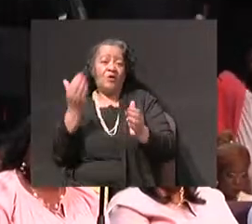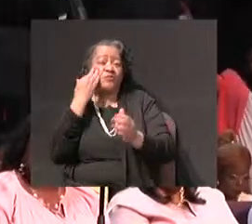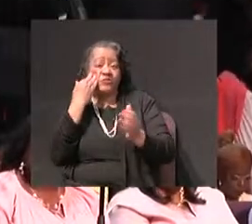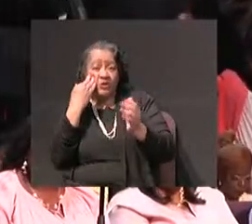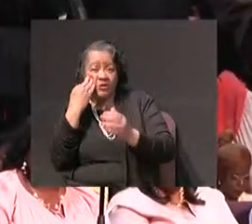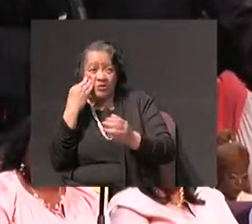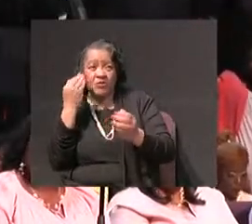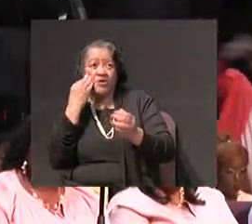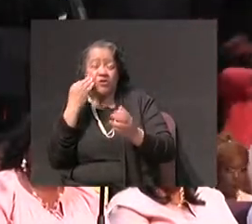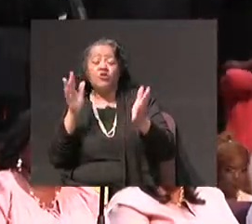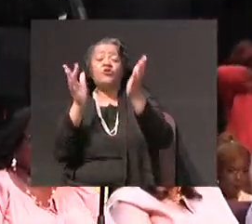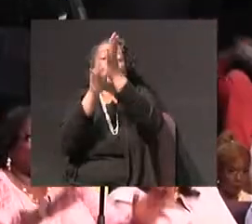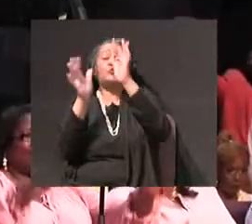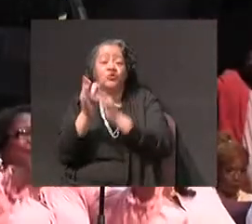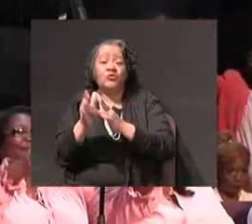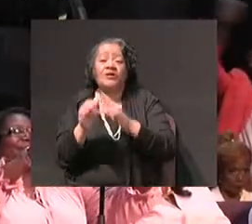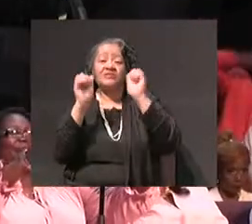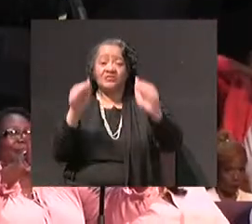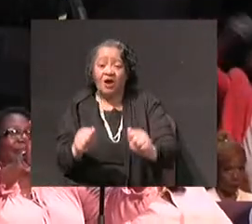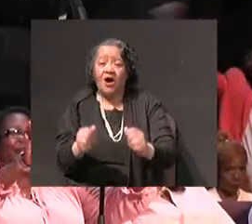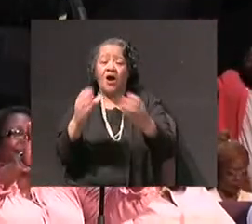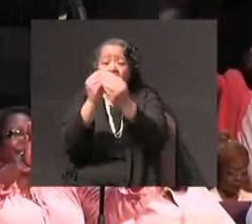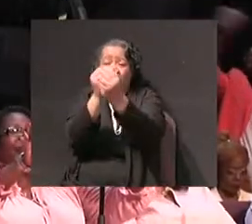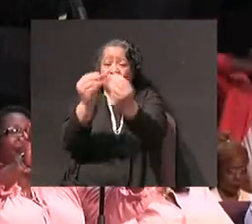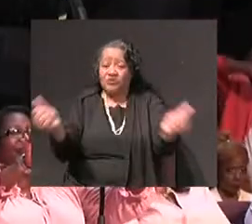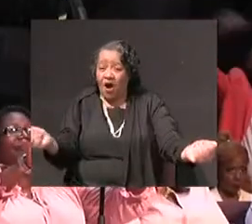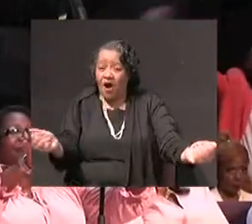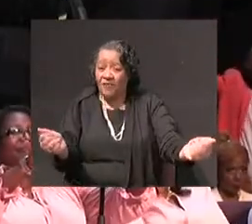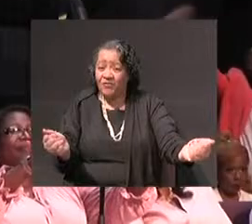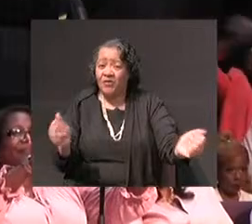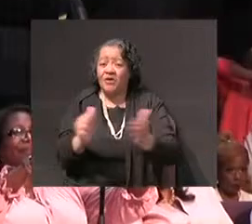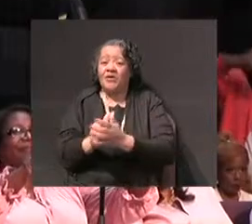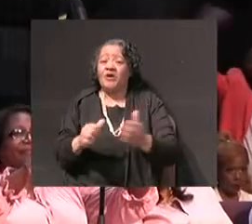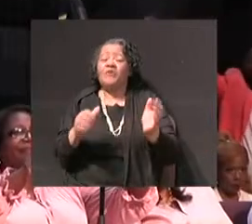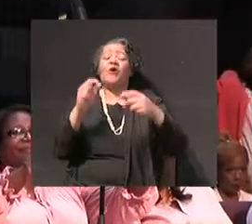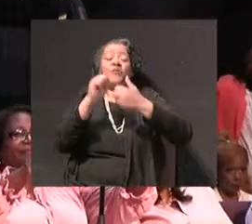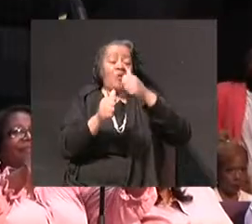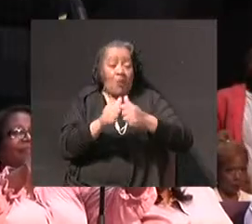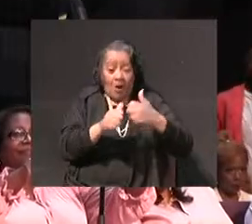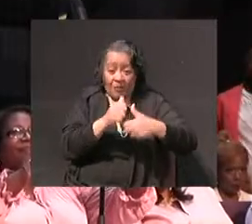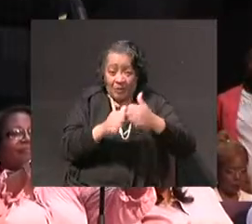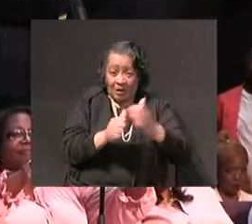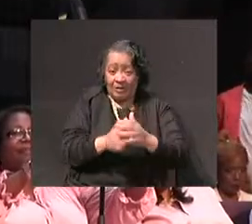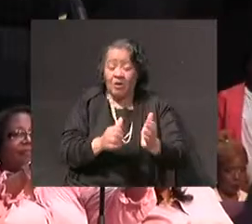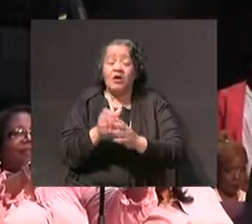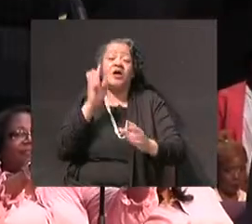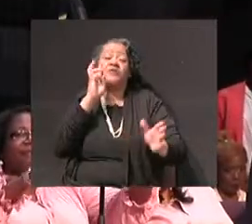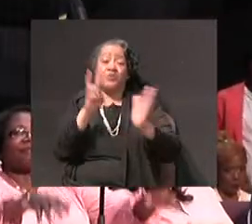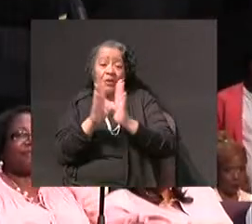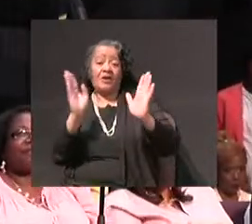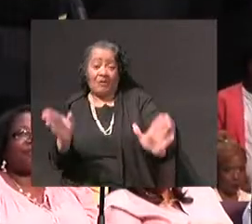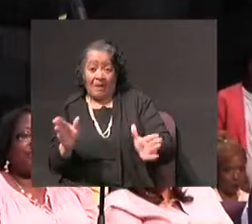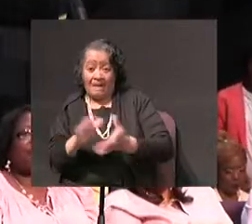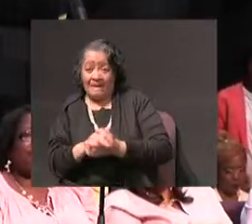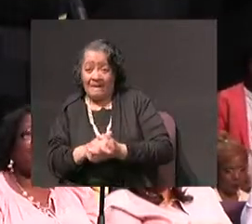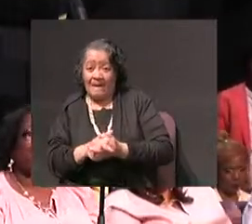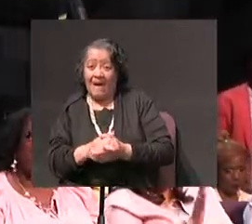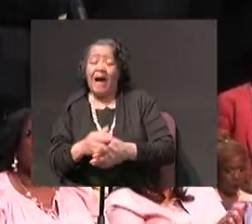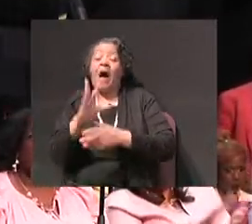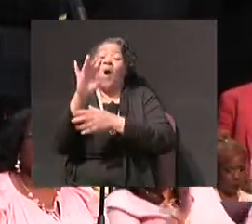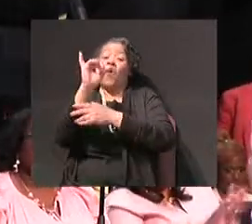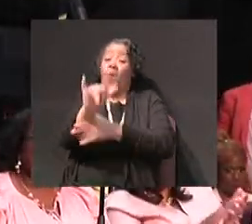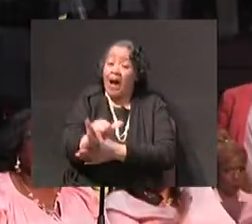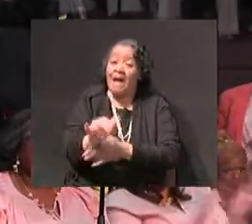know Jesus, you can solve any problem. Do I have a witness in here?